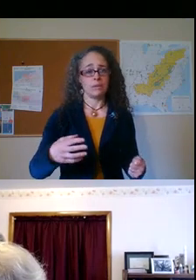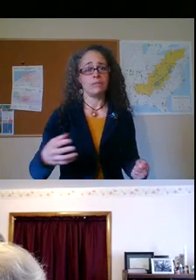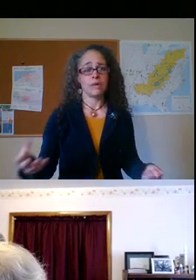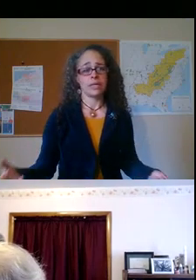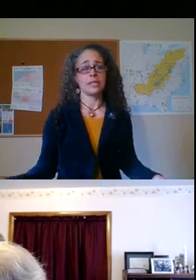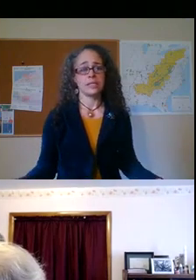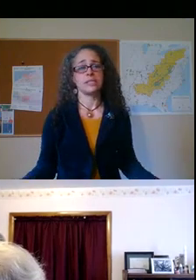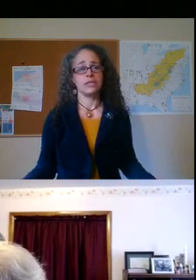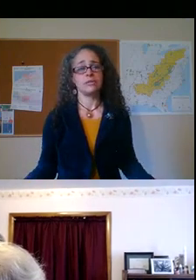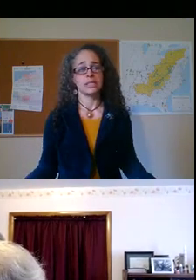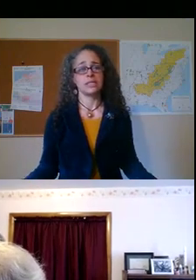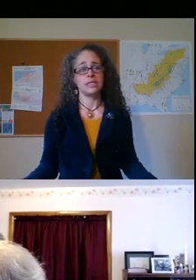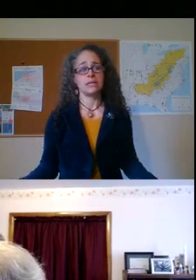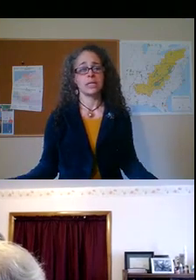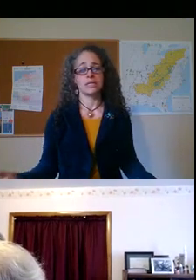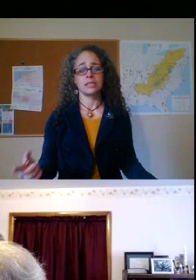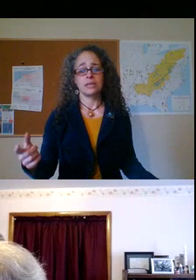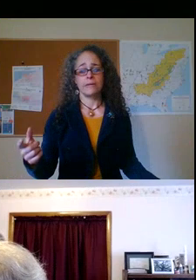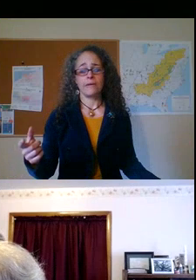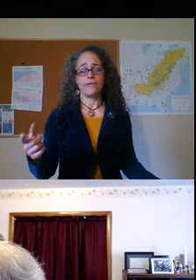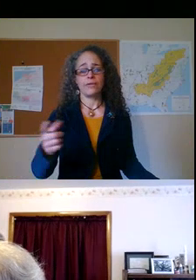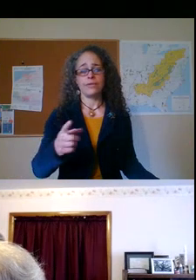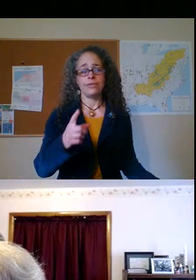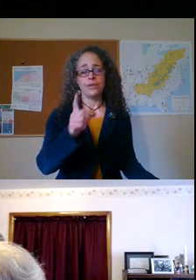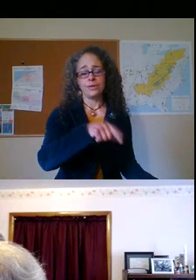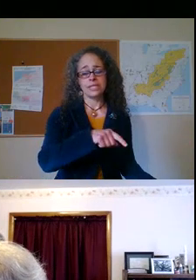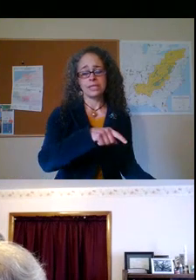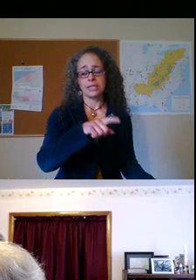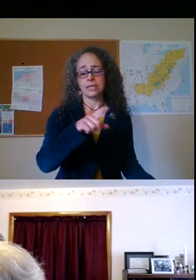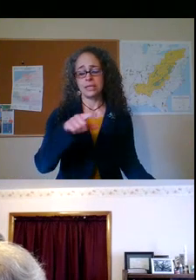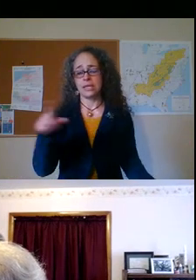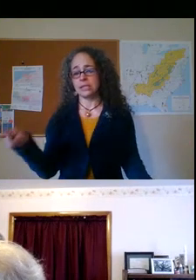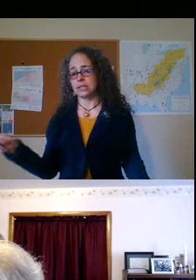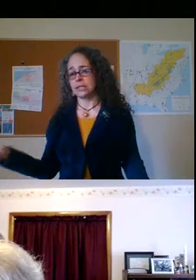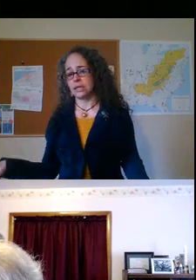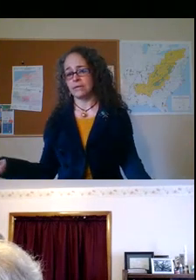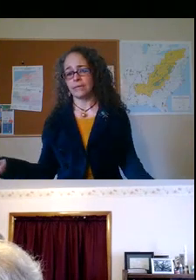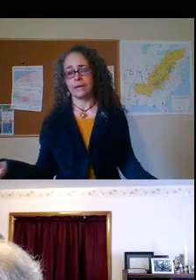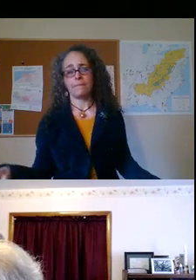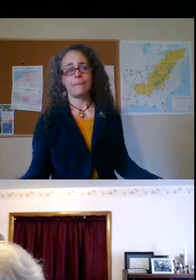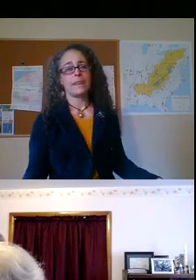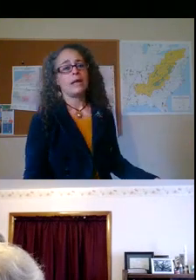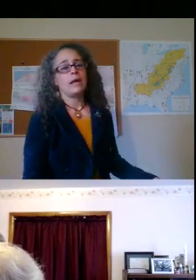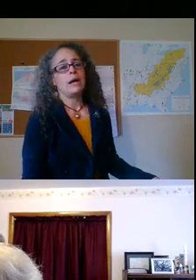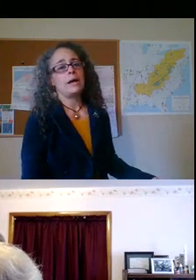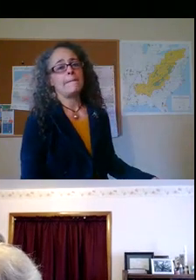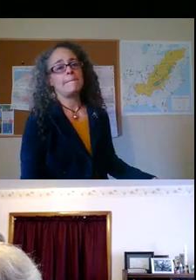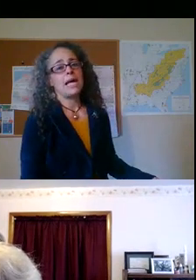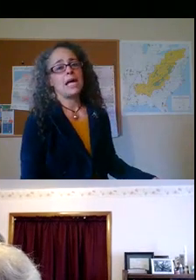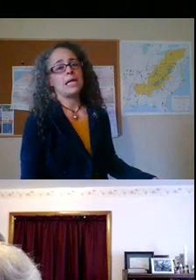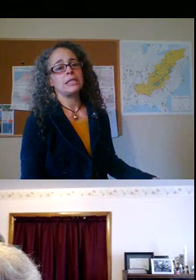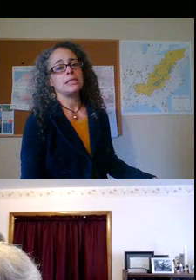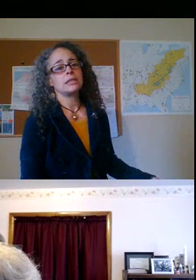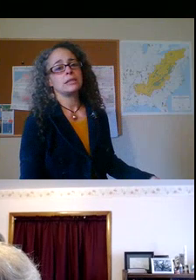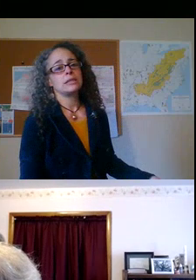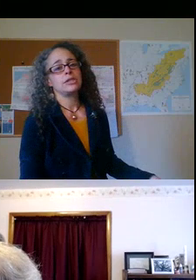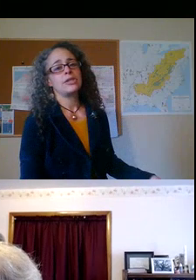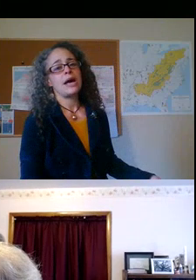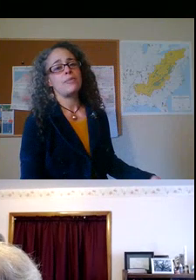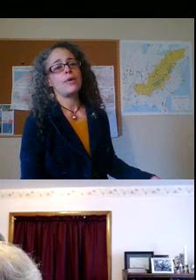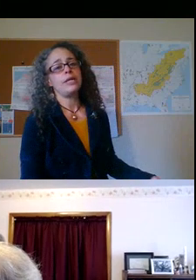to be wanting to see you succeed, because if you succeed, then they succeed, right?